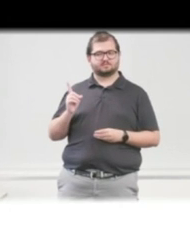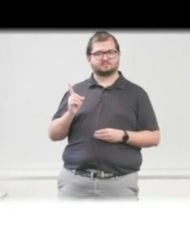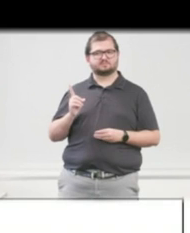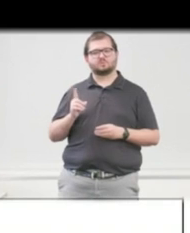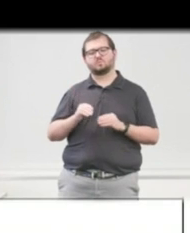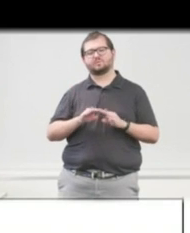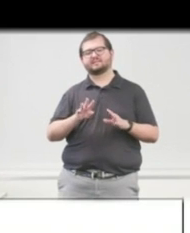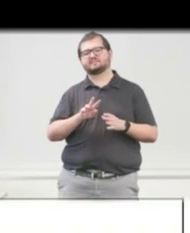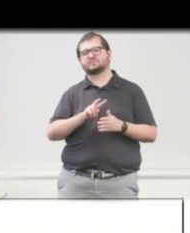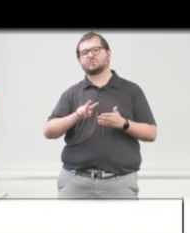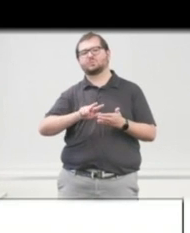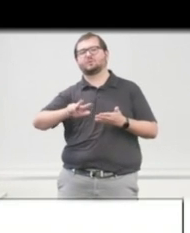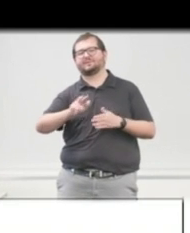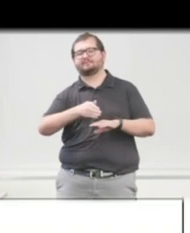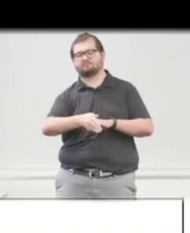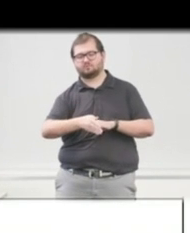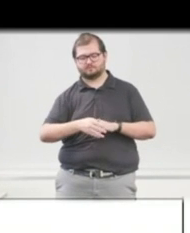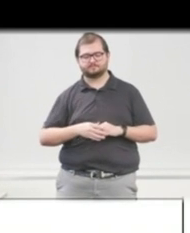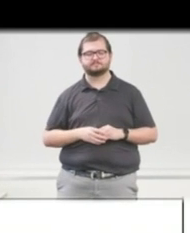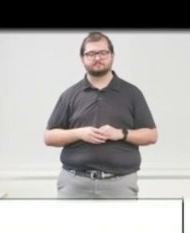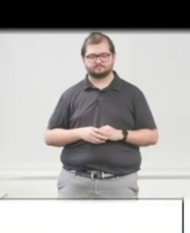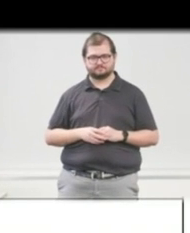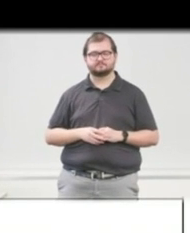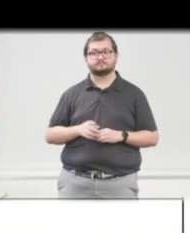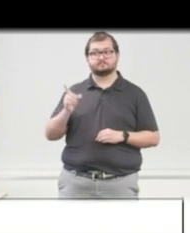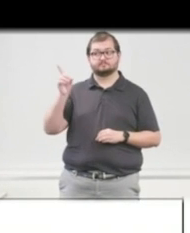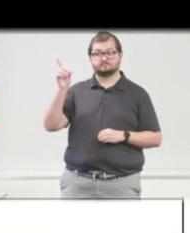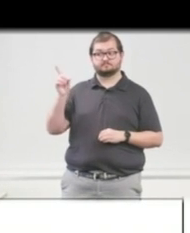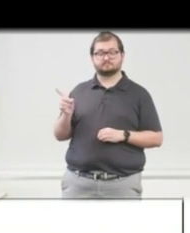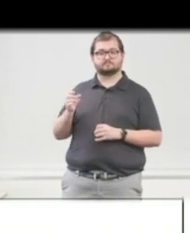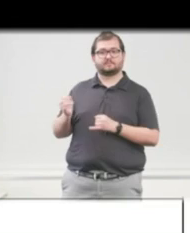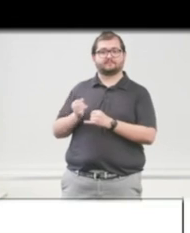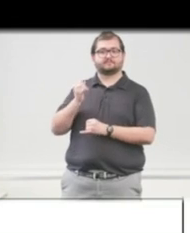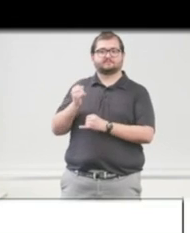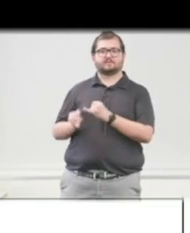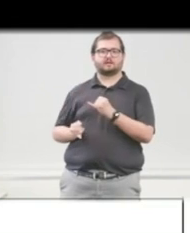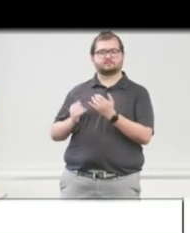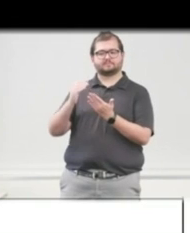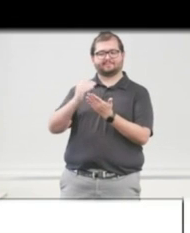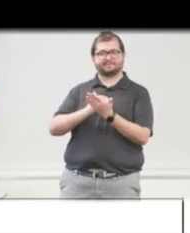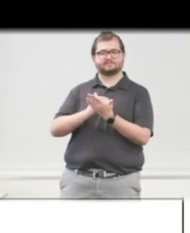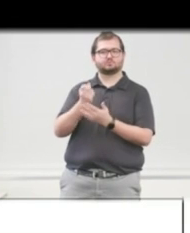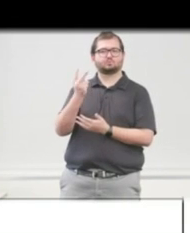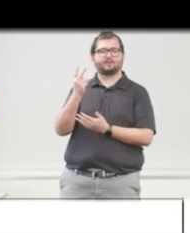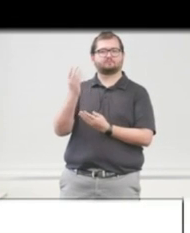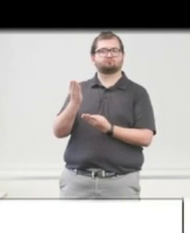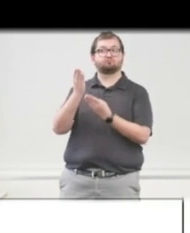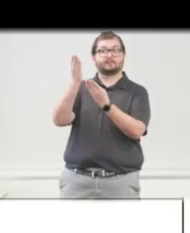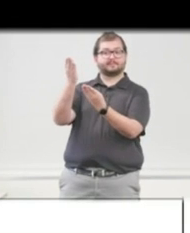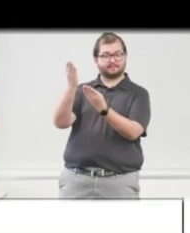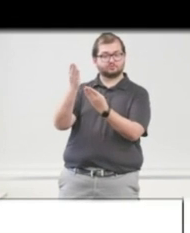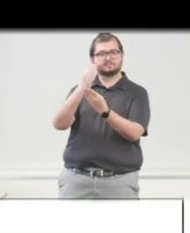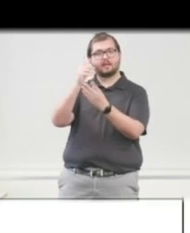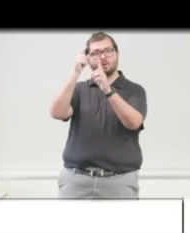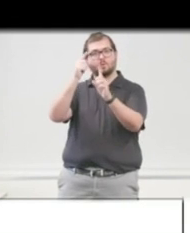later to the public, and these are the final list of 12 recommendations and goals. So the goals